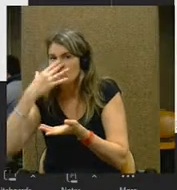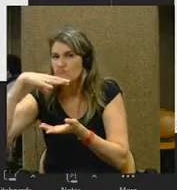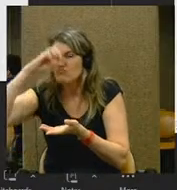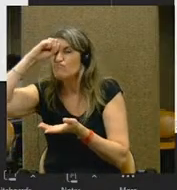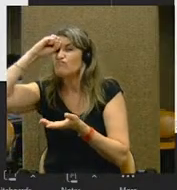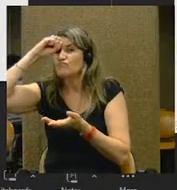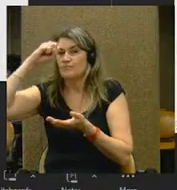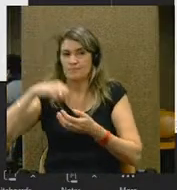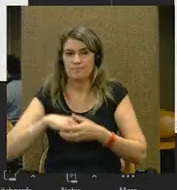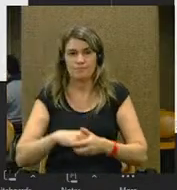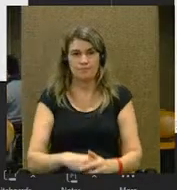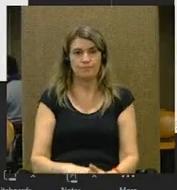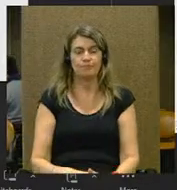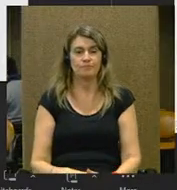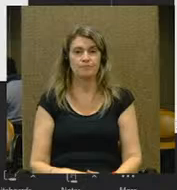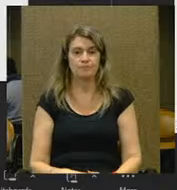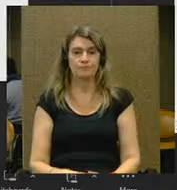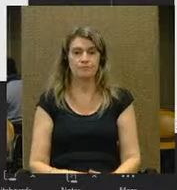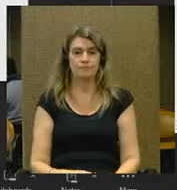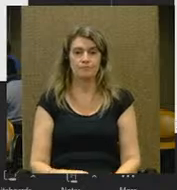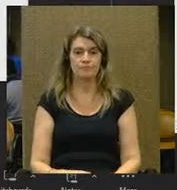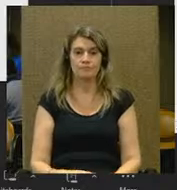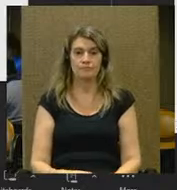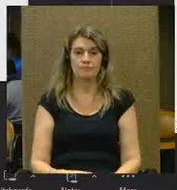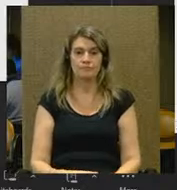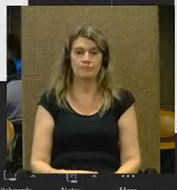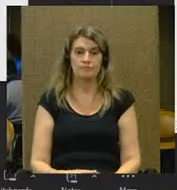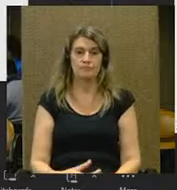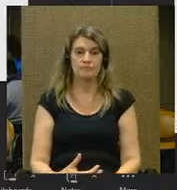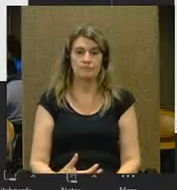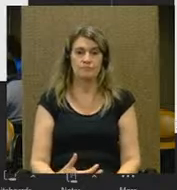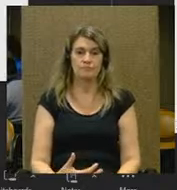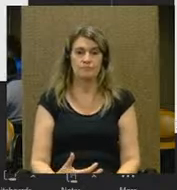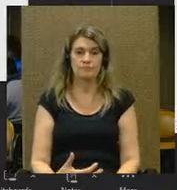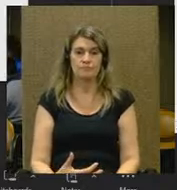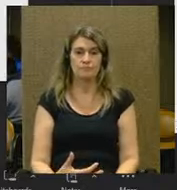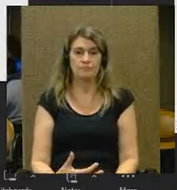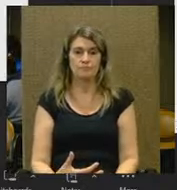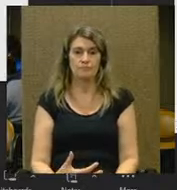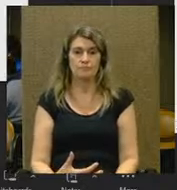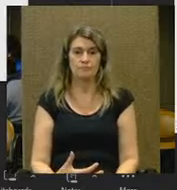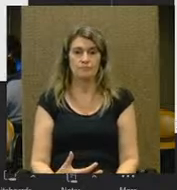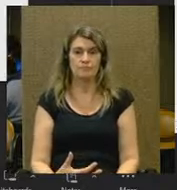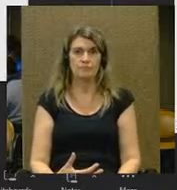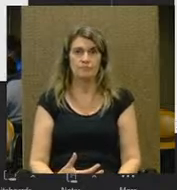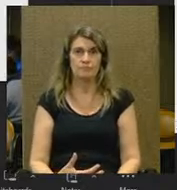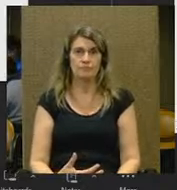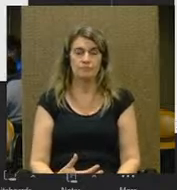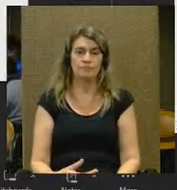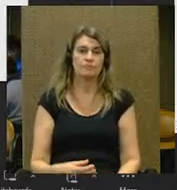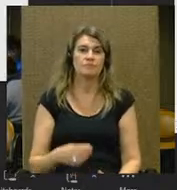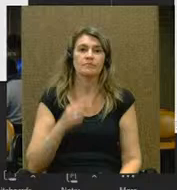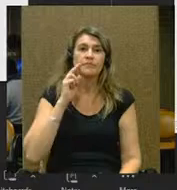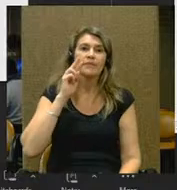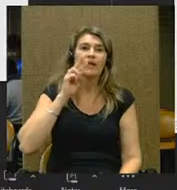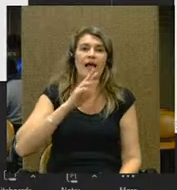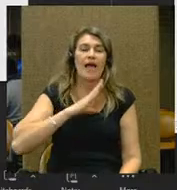condition monitored. Episodic overdose prevention services also exist in